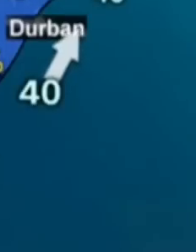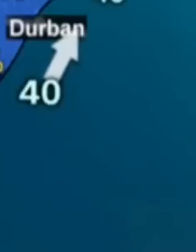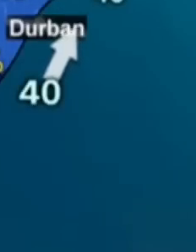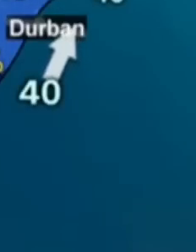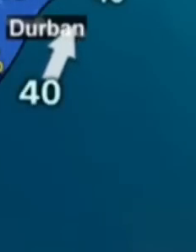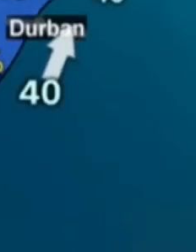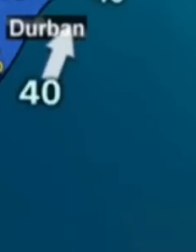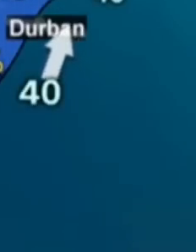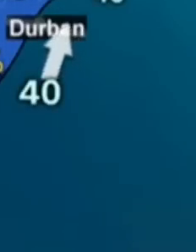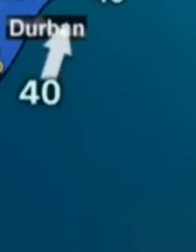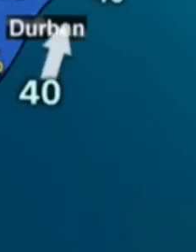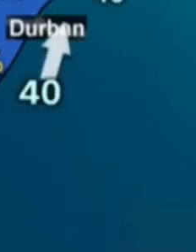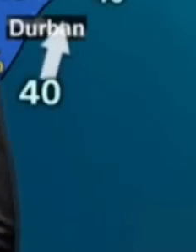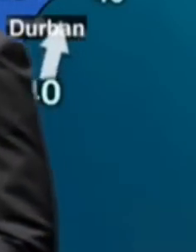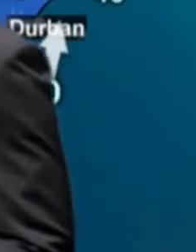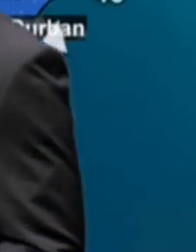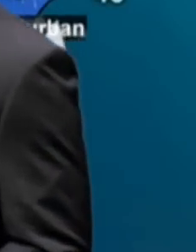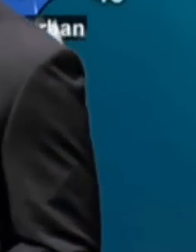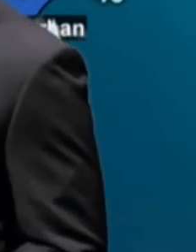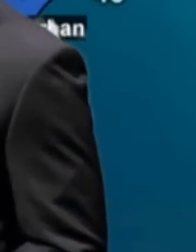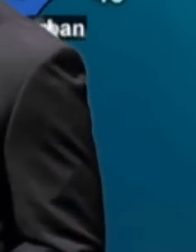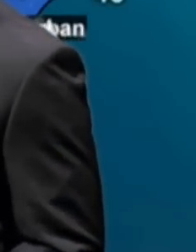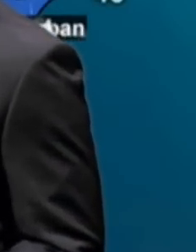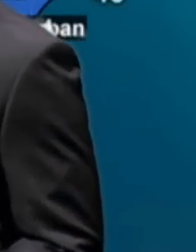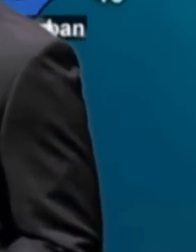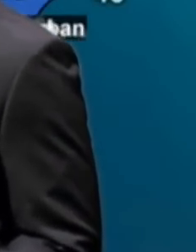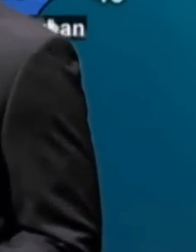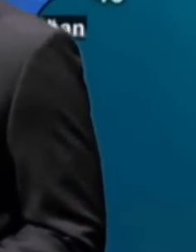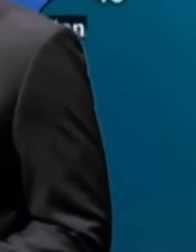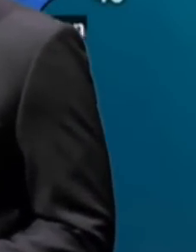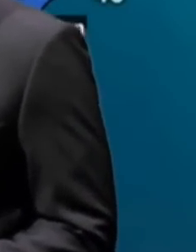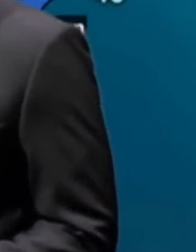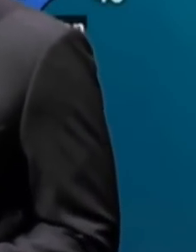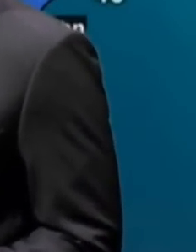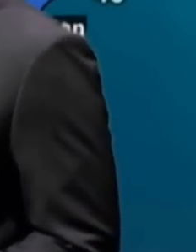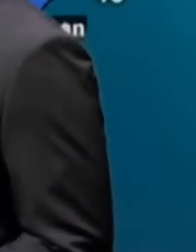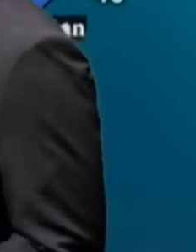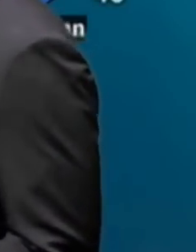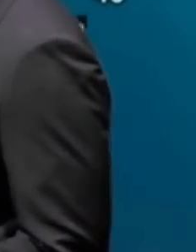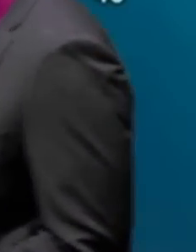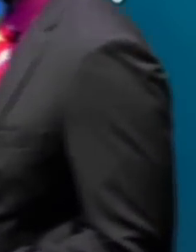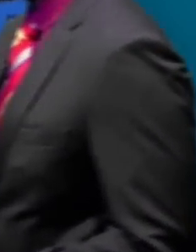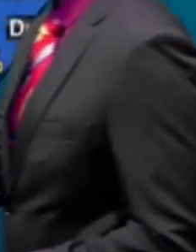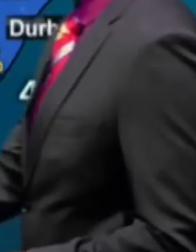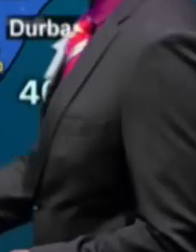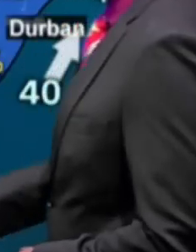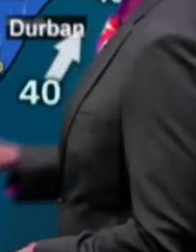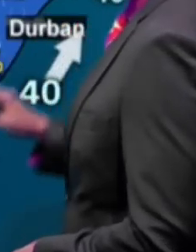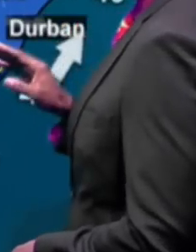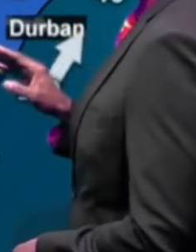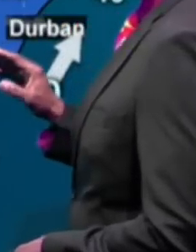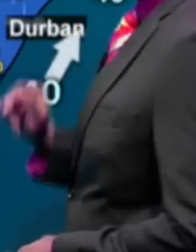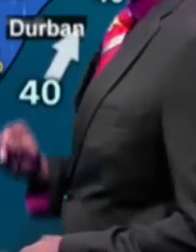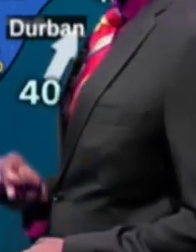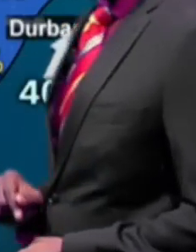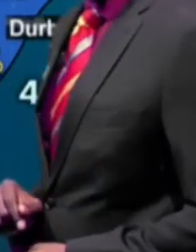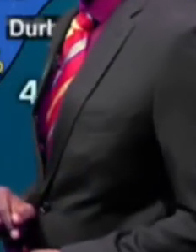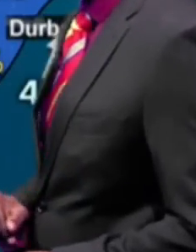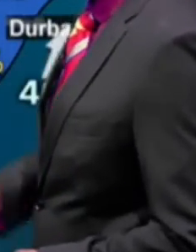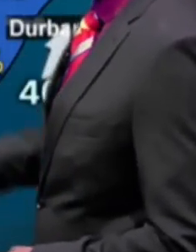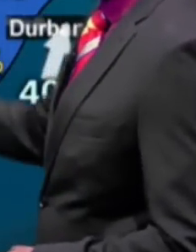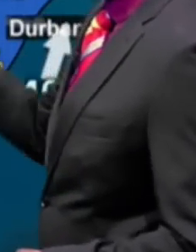Kaitsere ke le bopa boima dume ho tsabili phanse tsa shibile hona ka pale bo tla jela ka ro ka prima ha pula tse boletseng tla fela le hora shibile ka pa botjhabela ho tla jela hona ka tekong